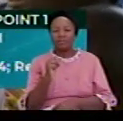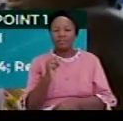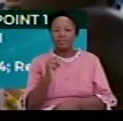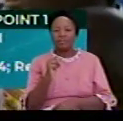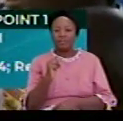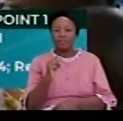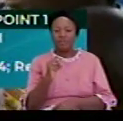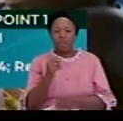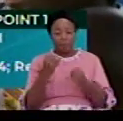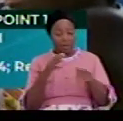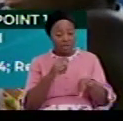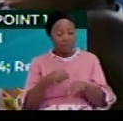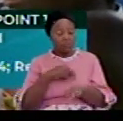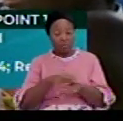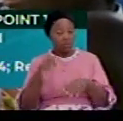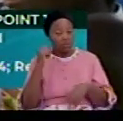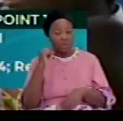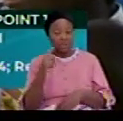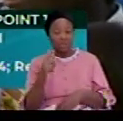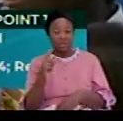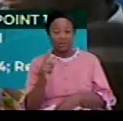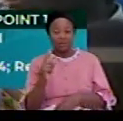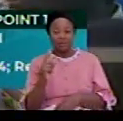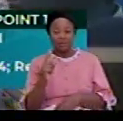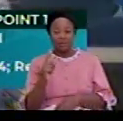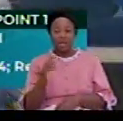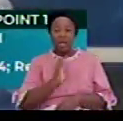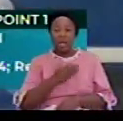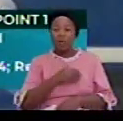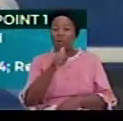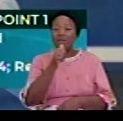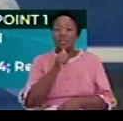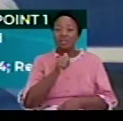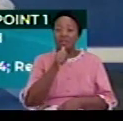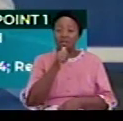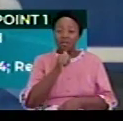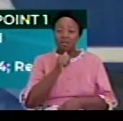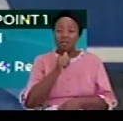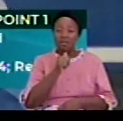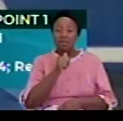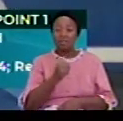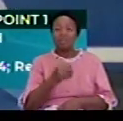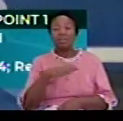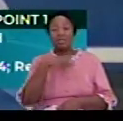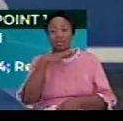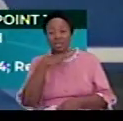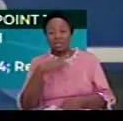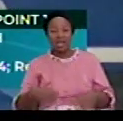Many times we don't understand our secret abominations.